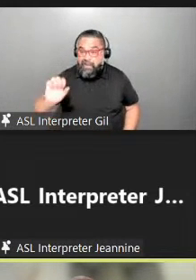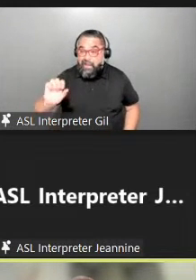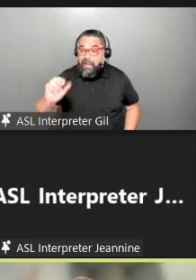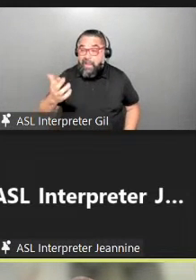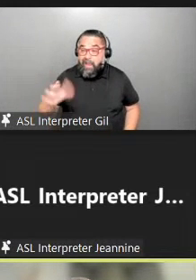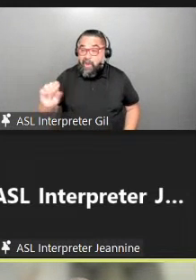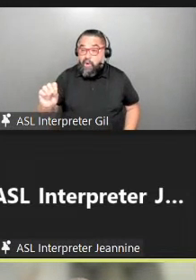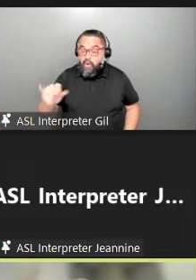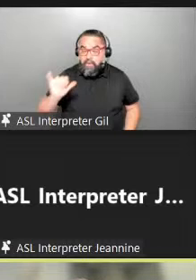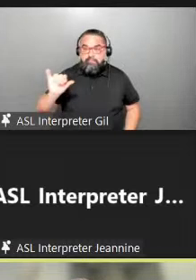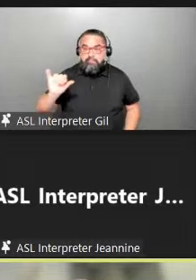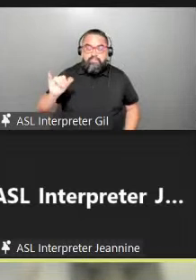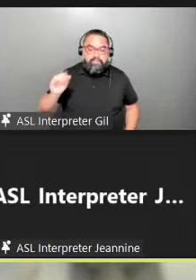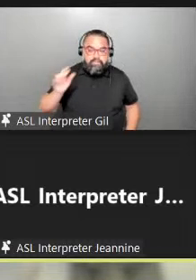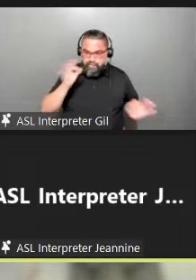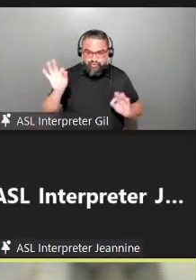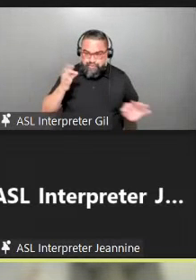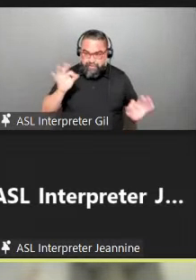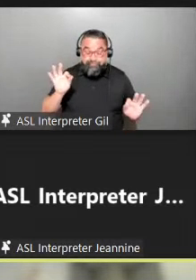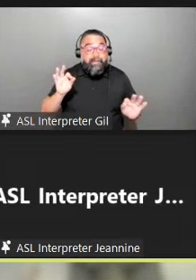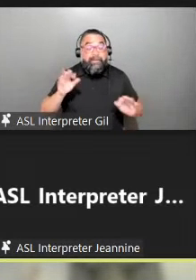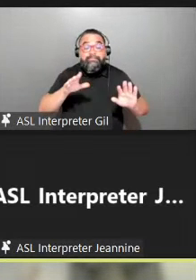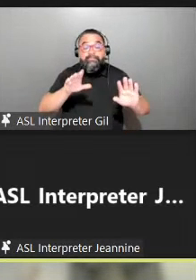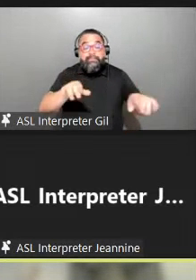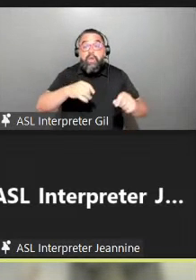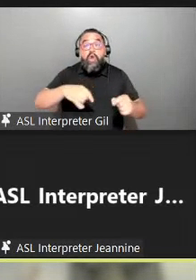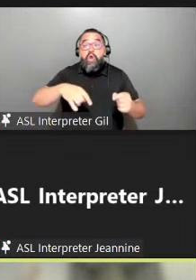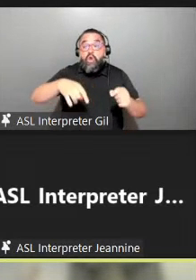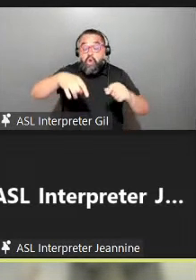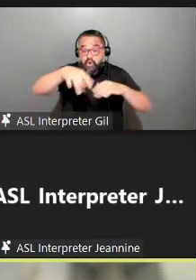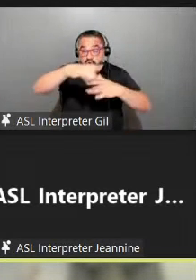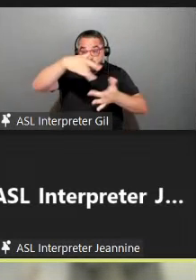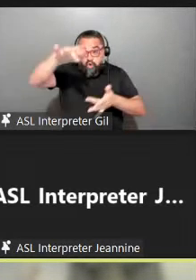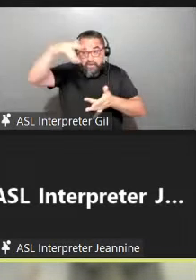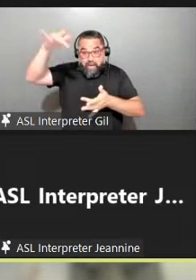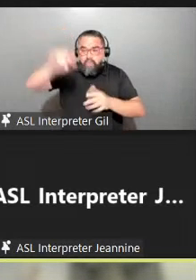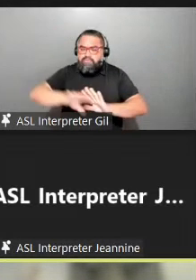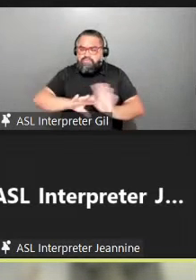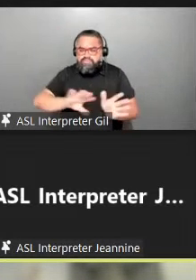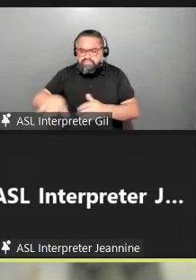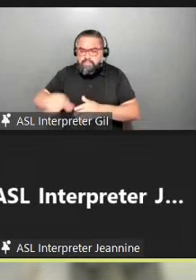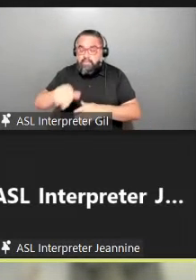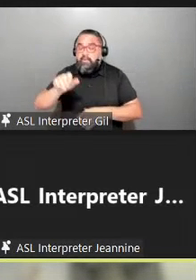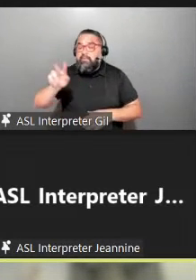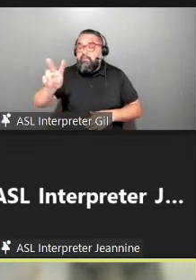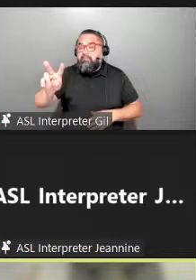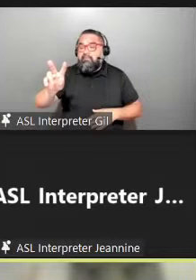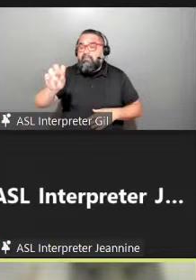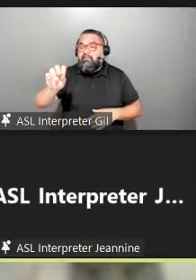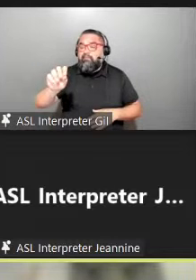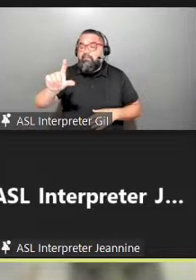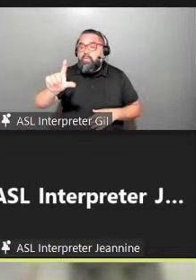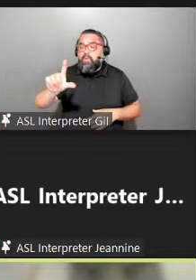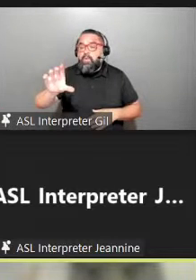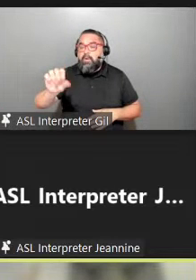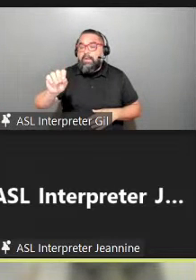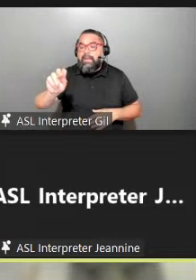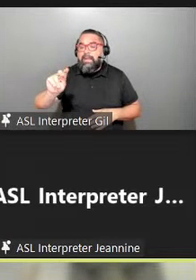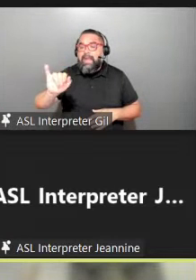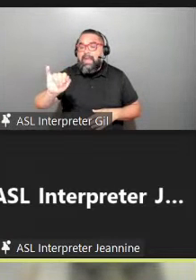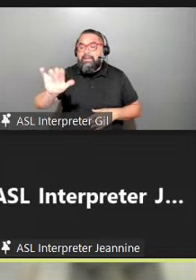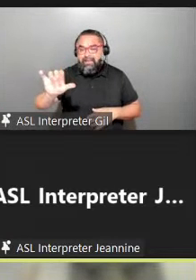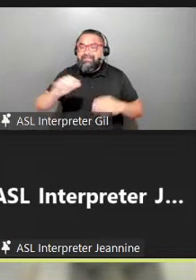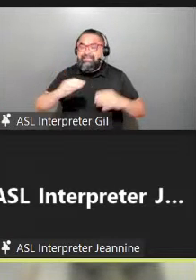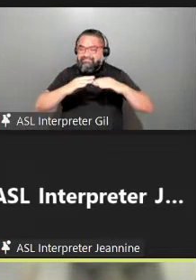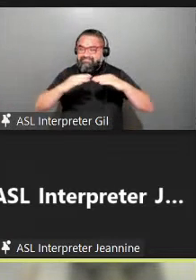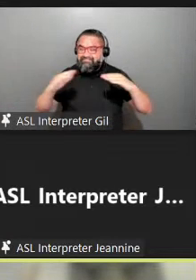don't get tornadoes from the mantle. What we get is that's where volcanic activity happens up in through the crust where it